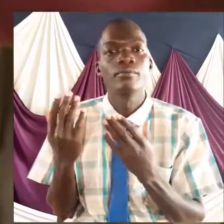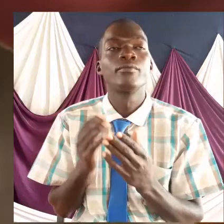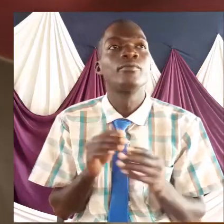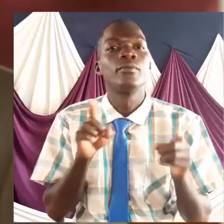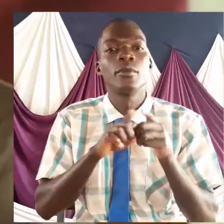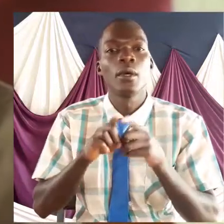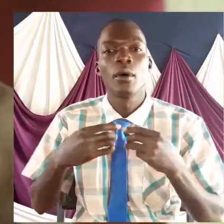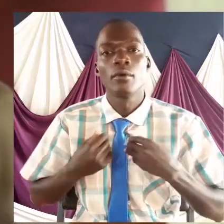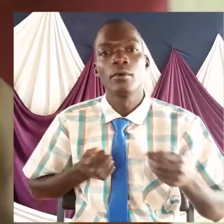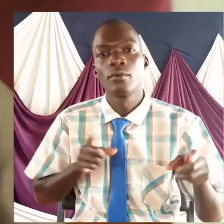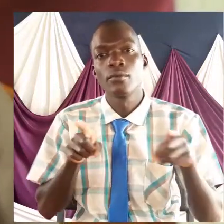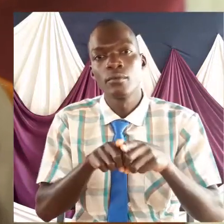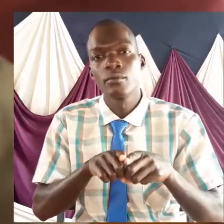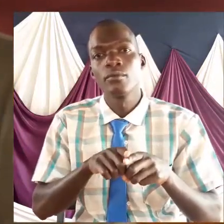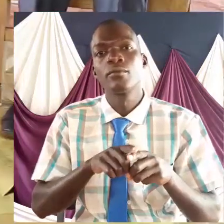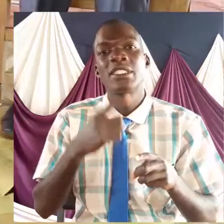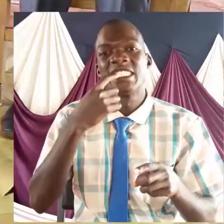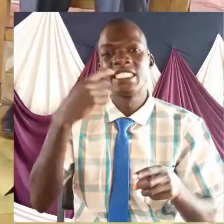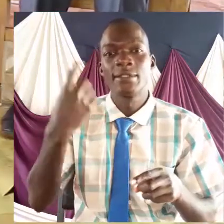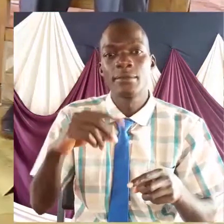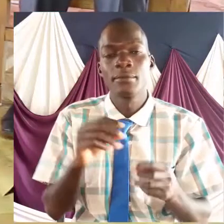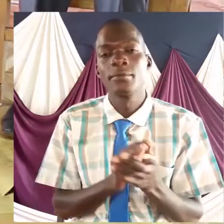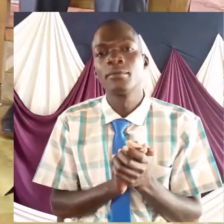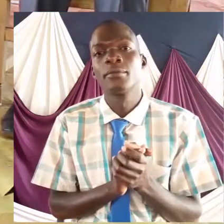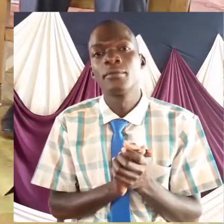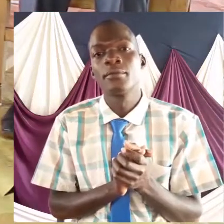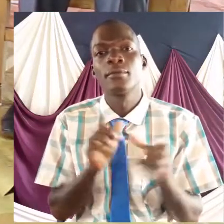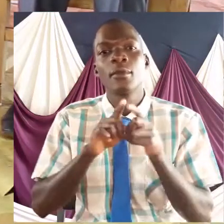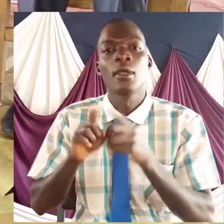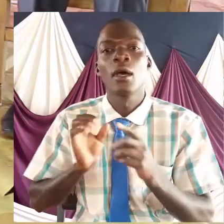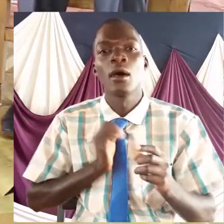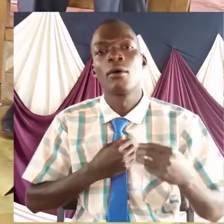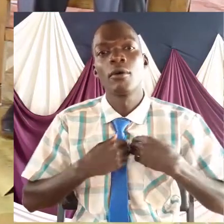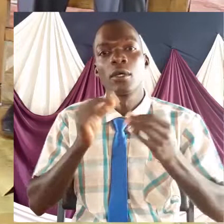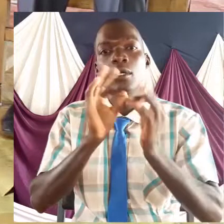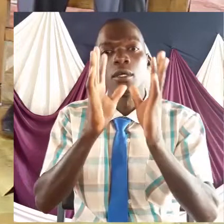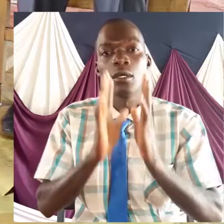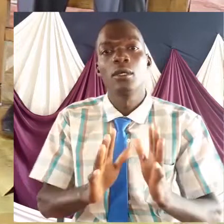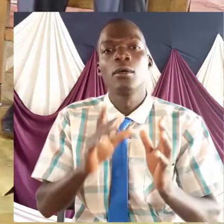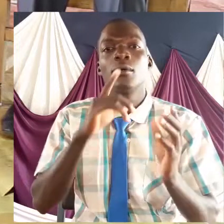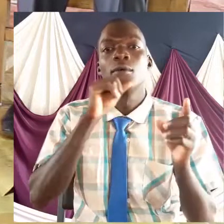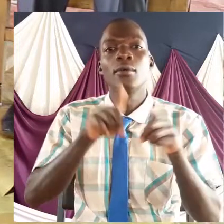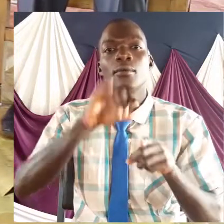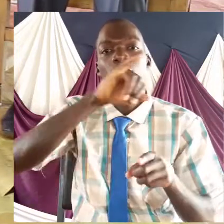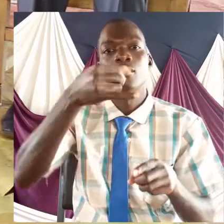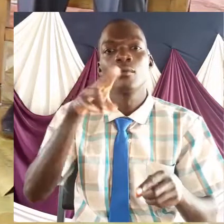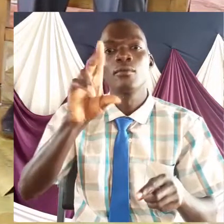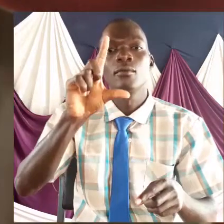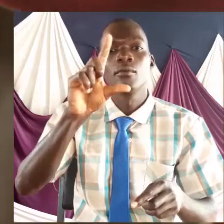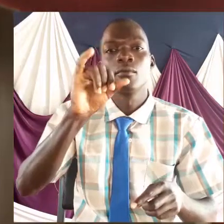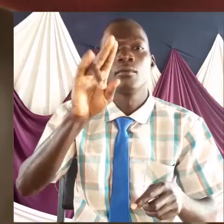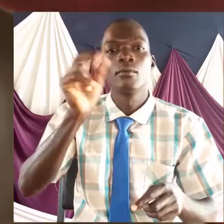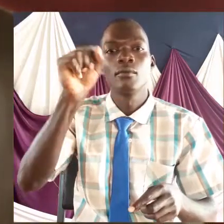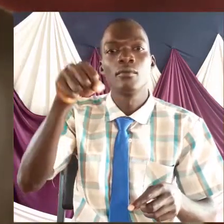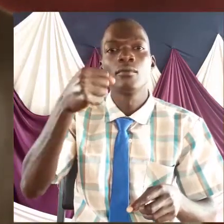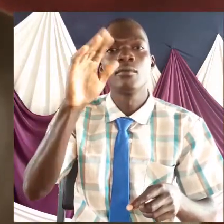We have Sister Beatrice Kakoth. Happy Sabbath. We have our sign language interpreter, Brother Julius Otieno. And